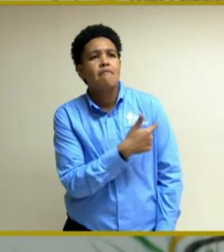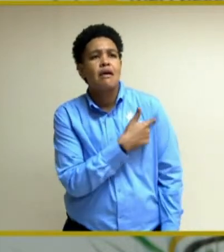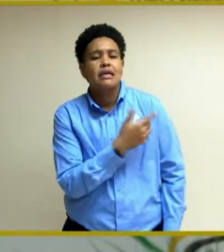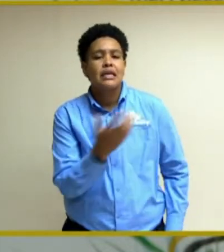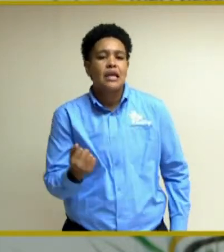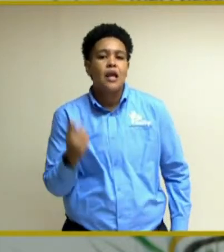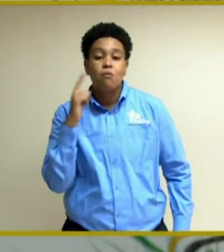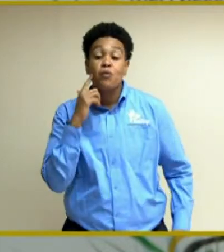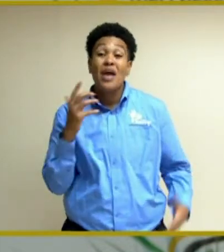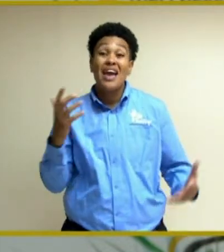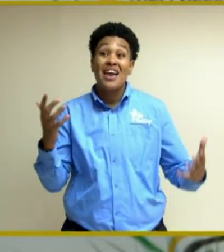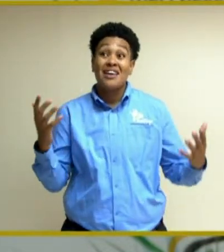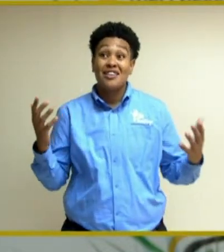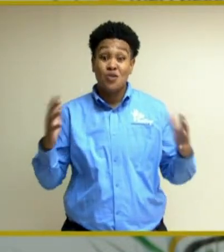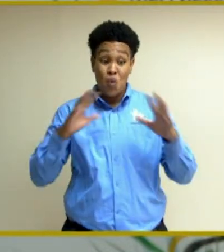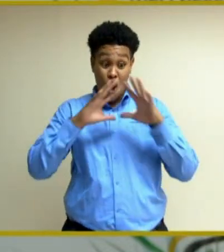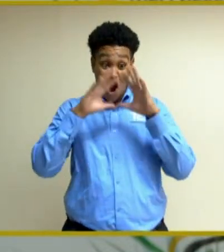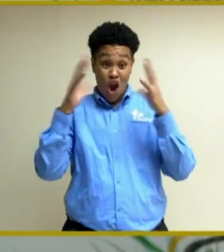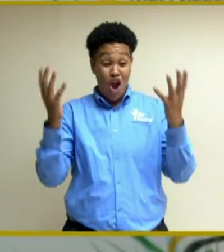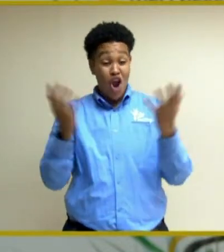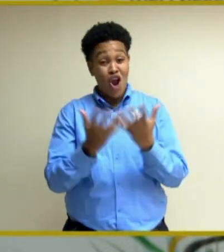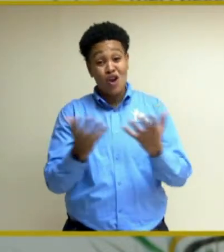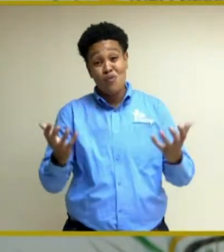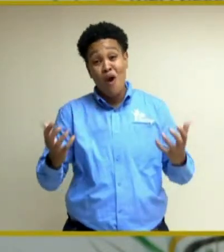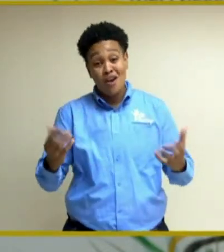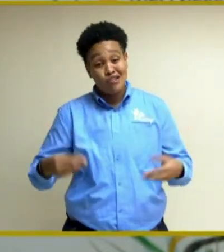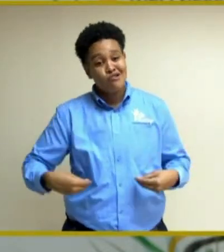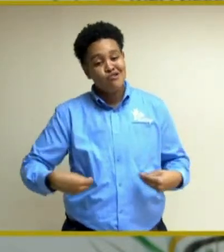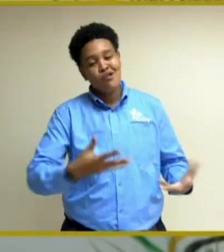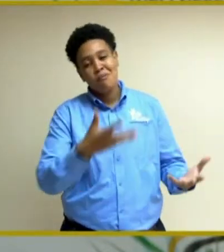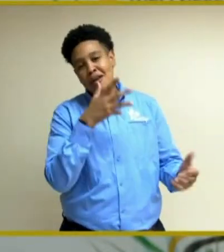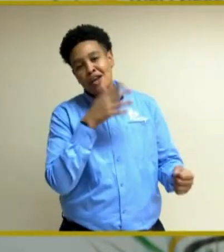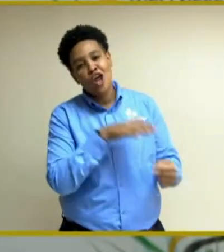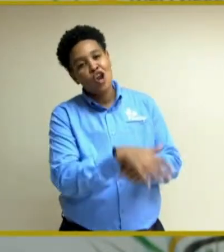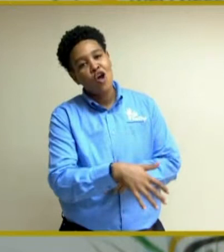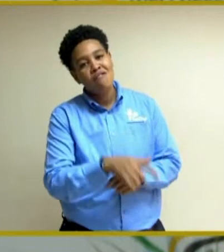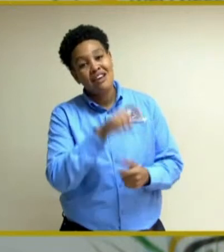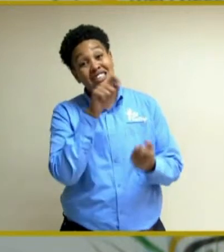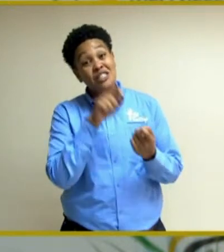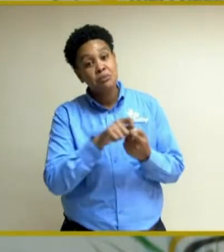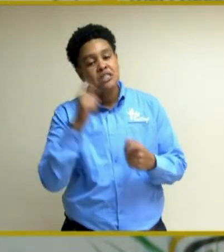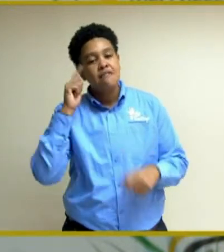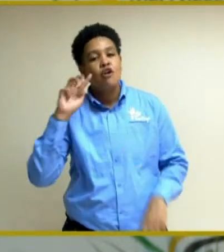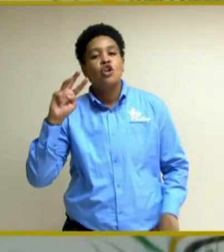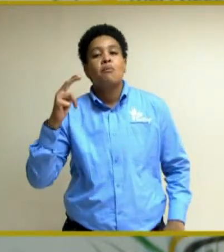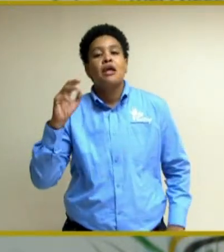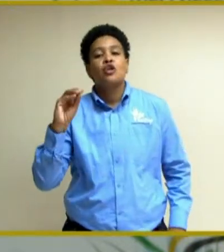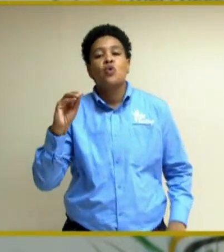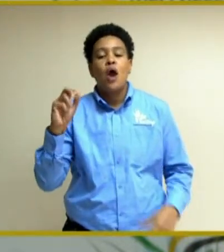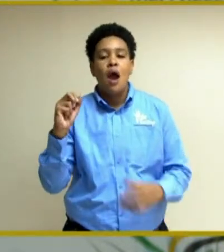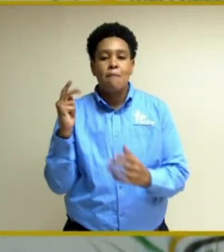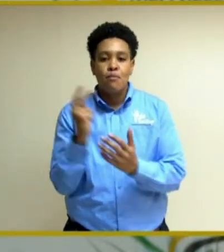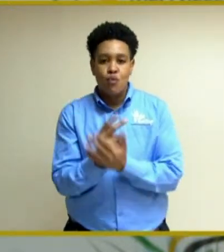is far outstripping supplies, particularly for WHO-approved vaccines.